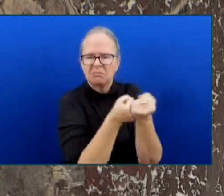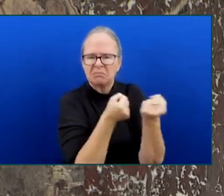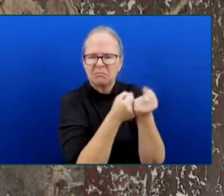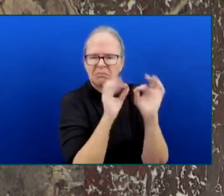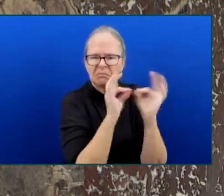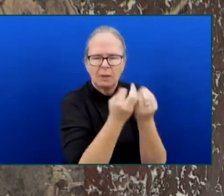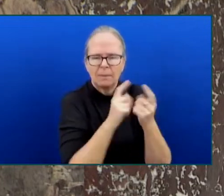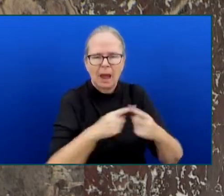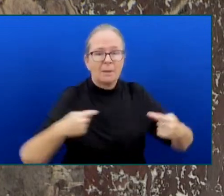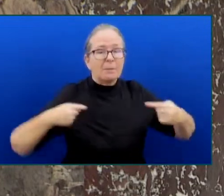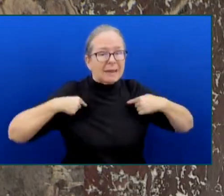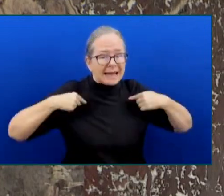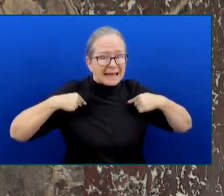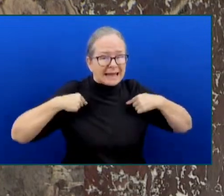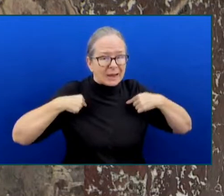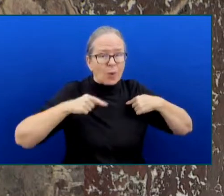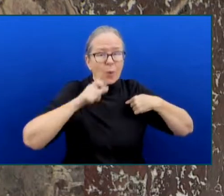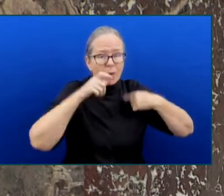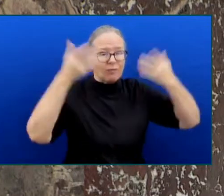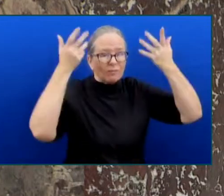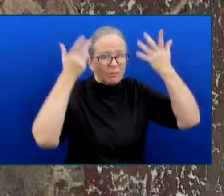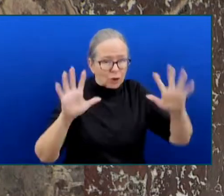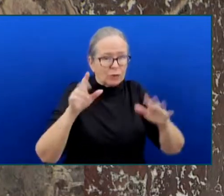up to 50%, Honourable Speaker?